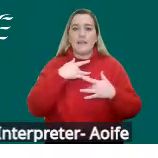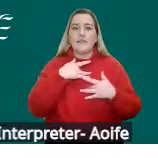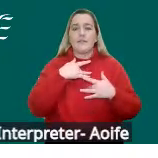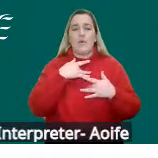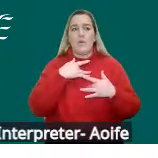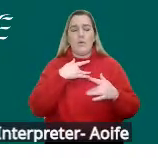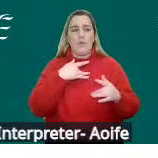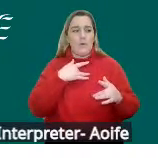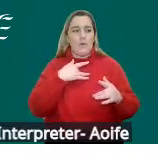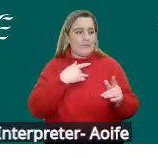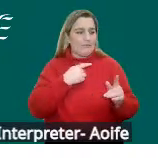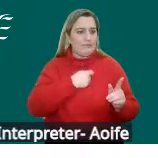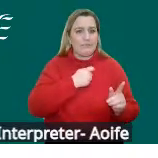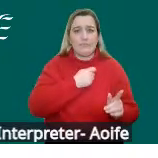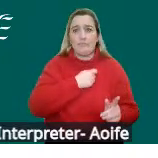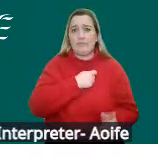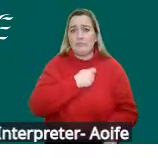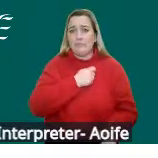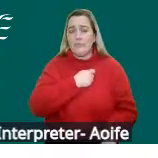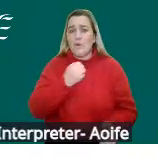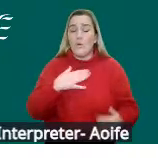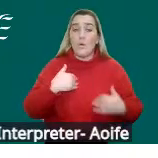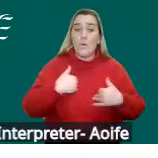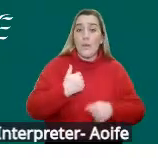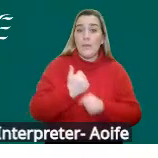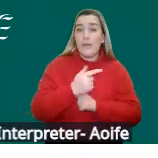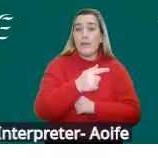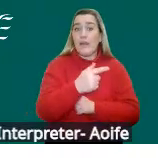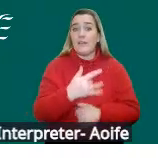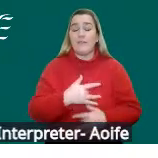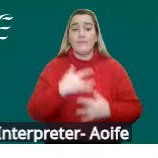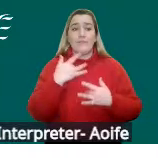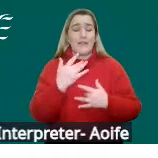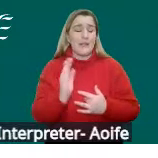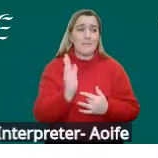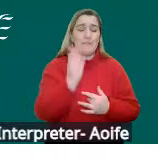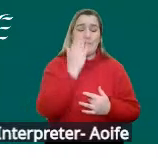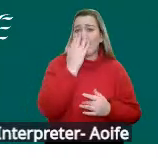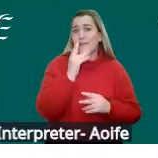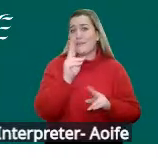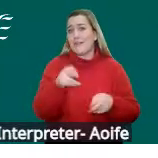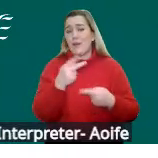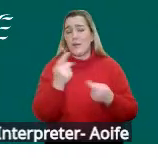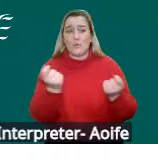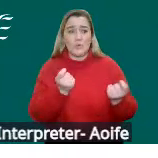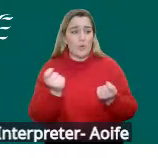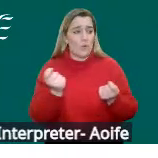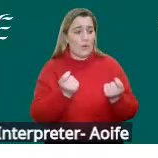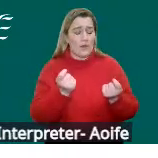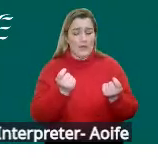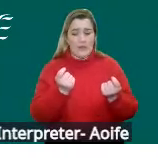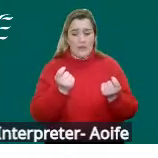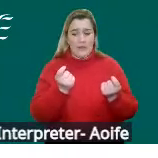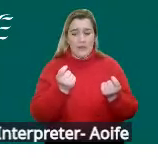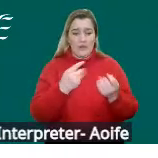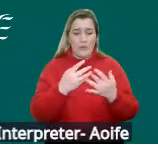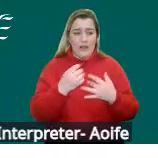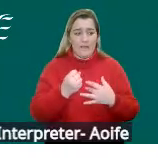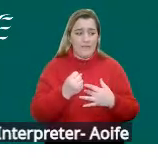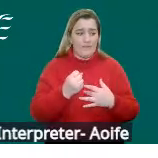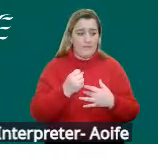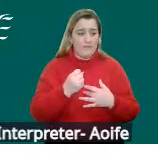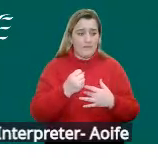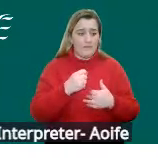anxious or worried about it, feeling embarrassed or feeling out of control. And then when we have those feelings, we're more likely